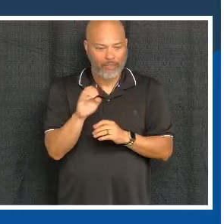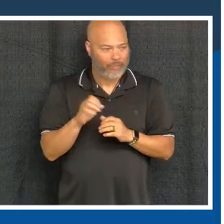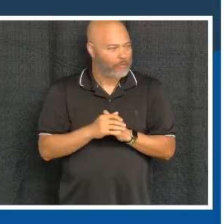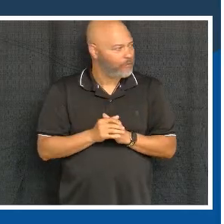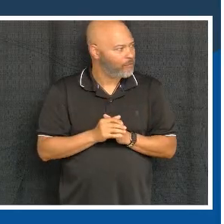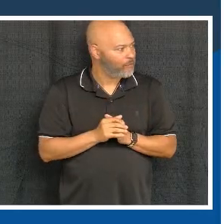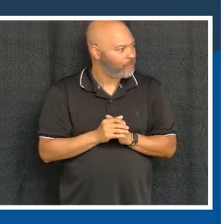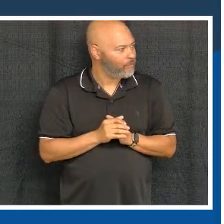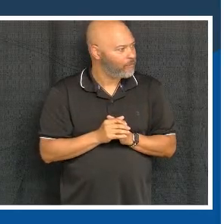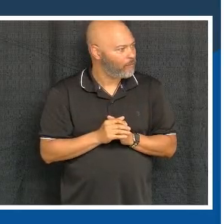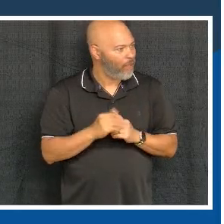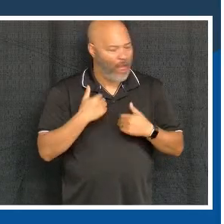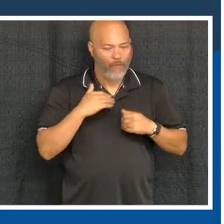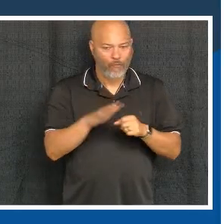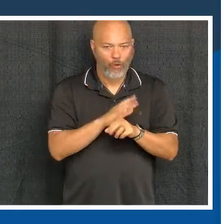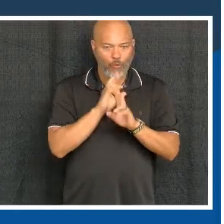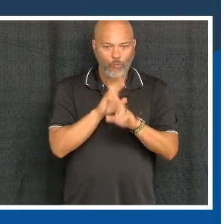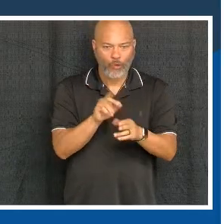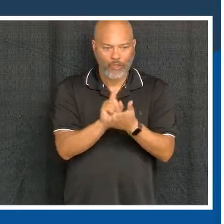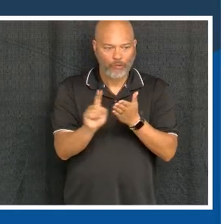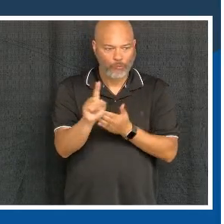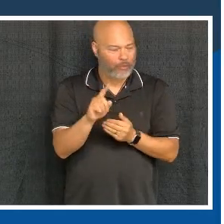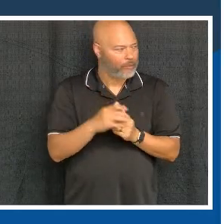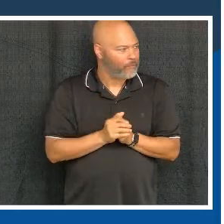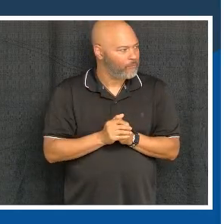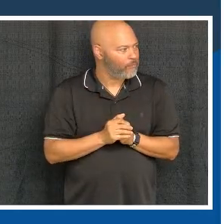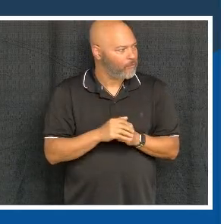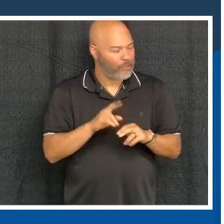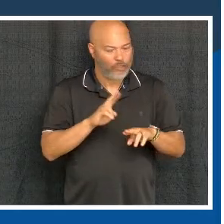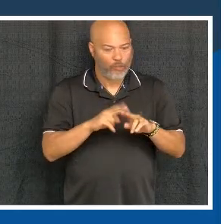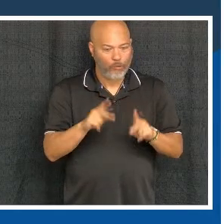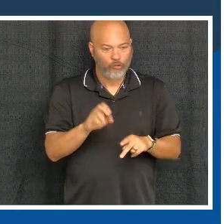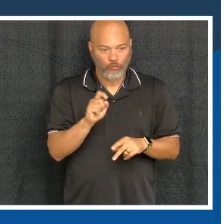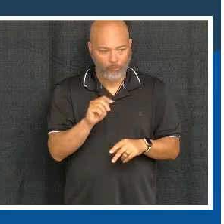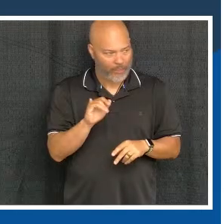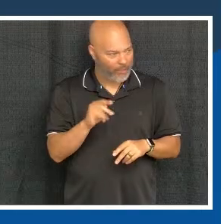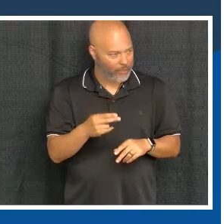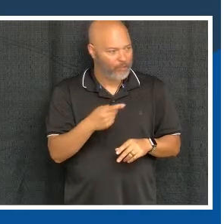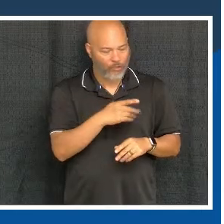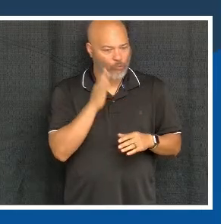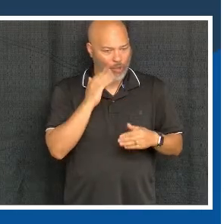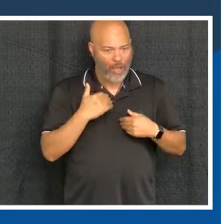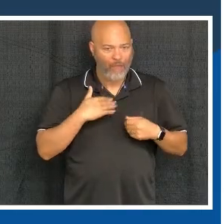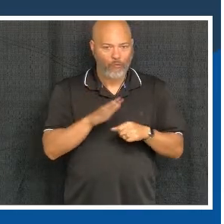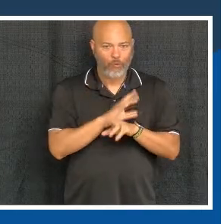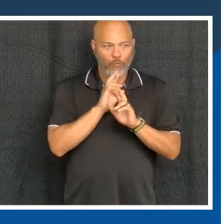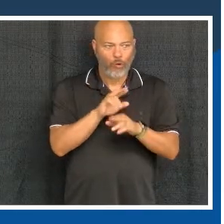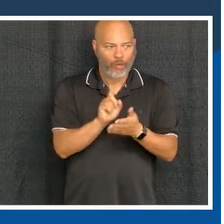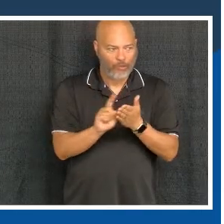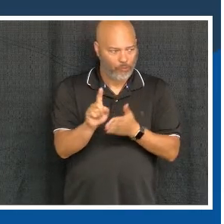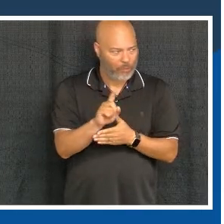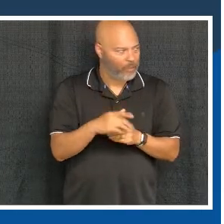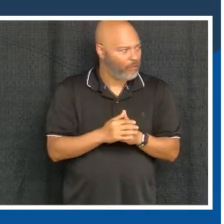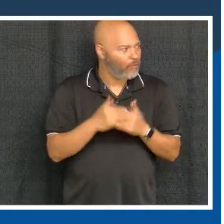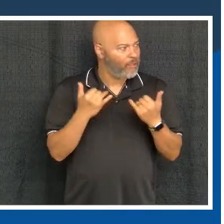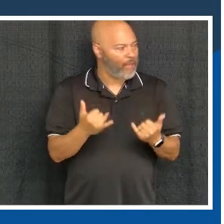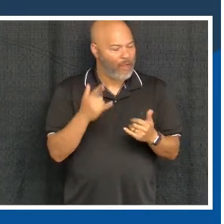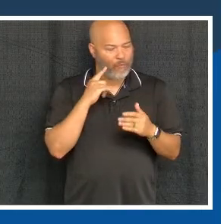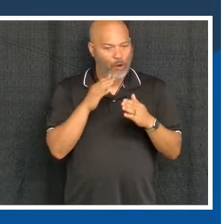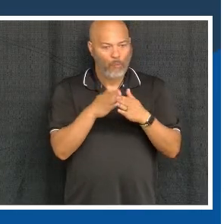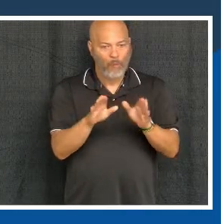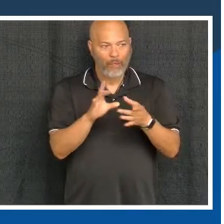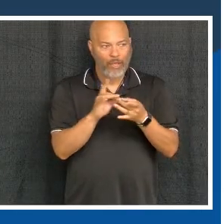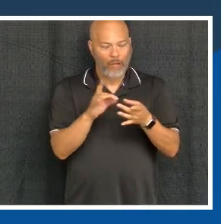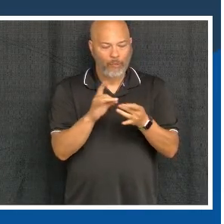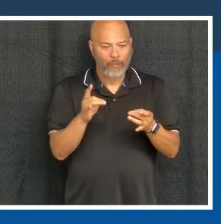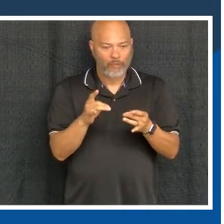recognized. Thank you, Mayor. I'll have a full report next week. Okay, Chairman Smith is not here. She said she would have a full report next week. We're now ready for public comments.